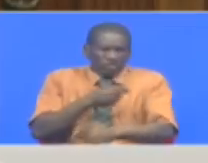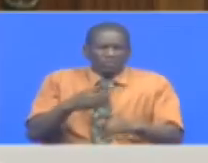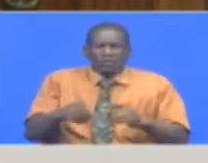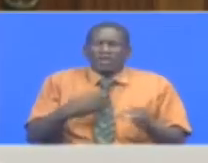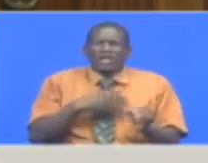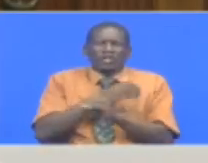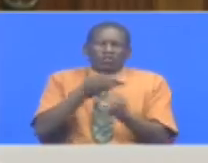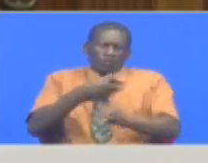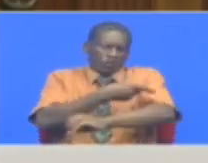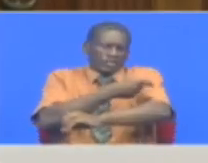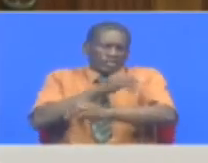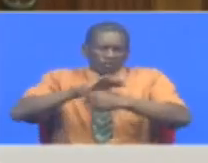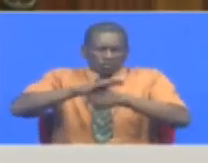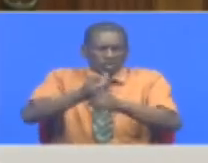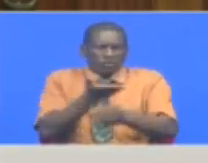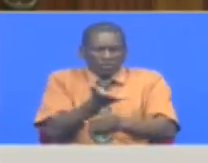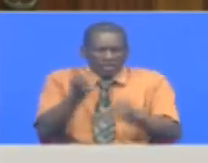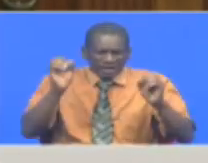So,